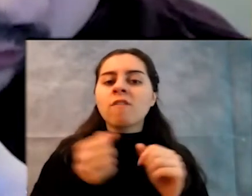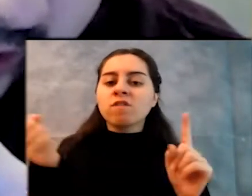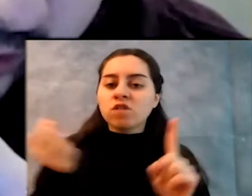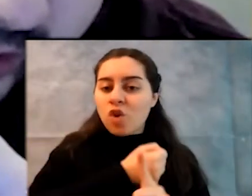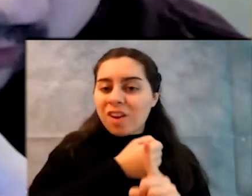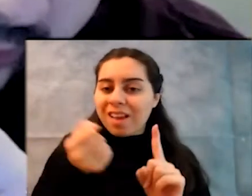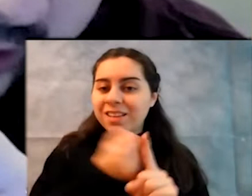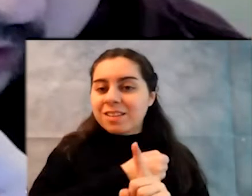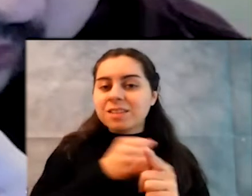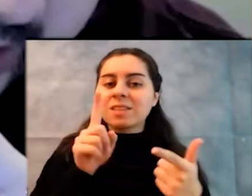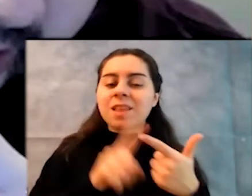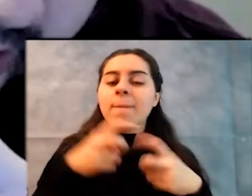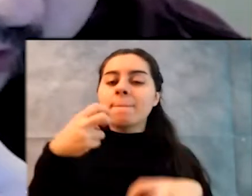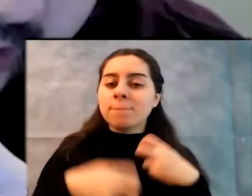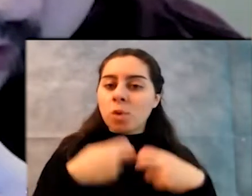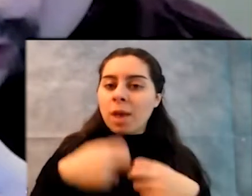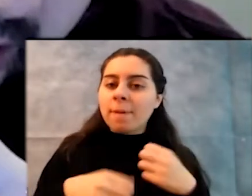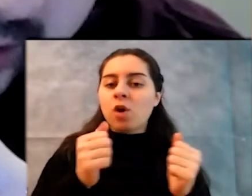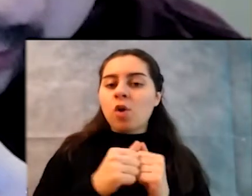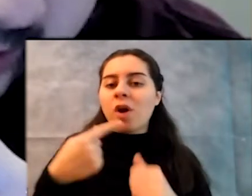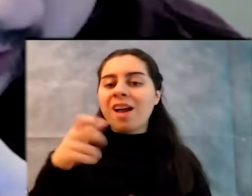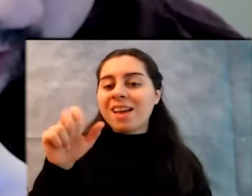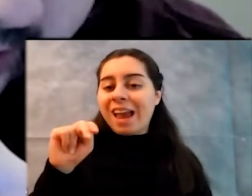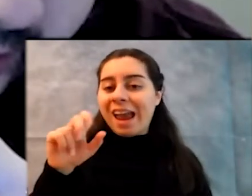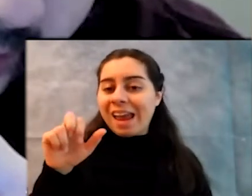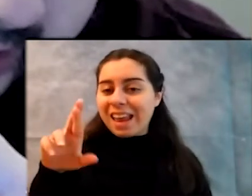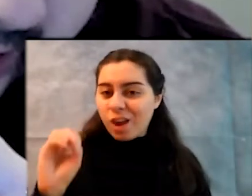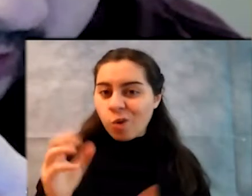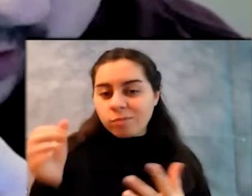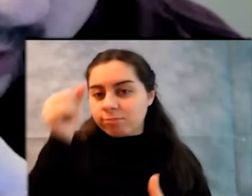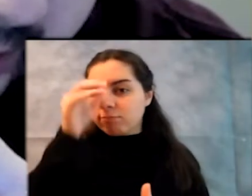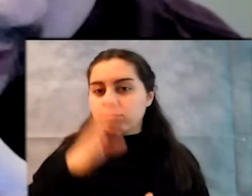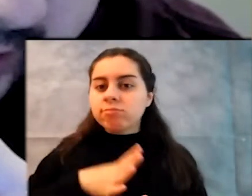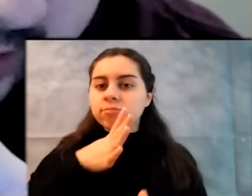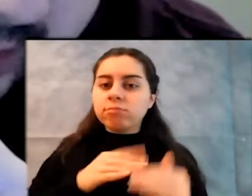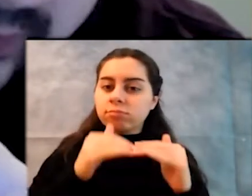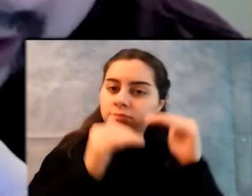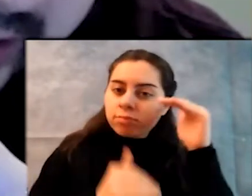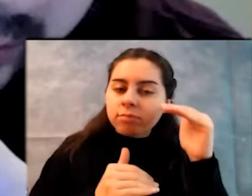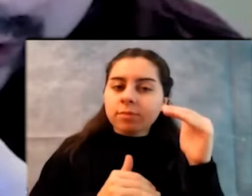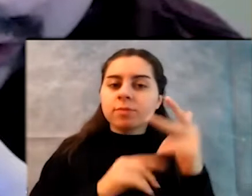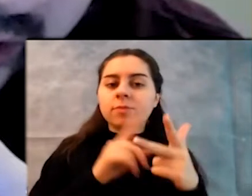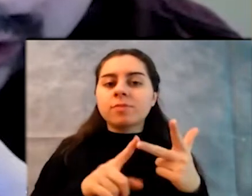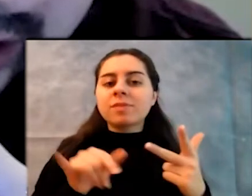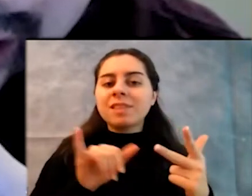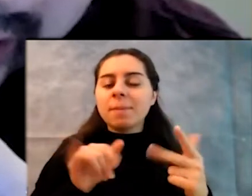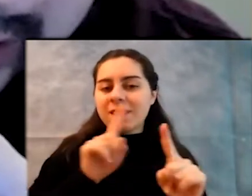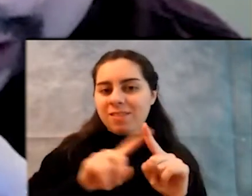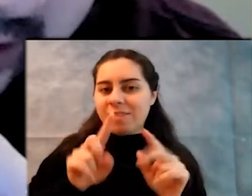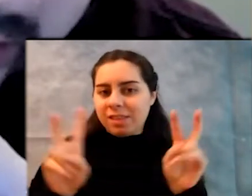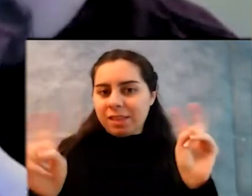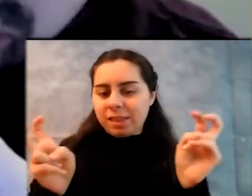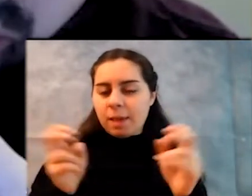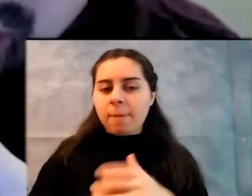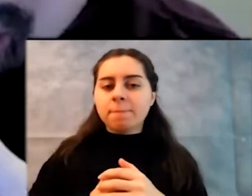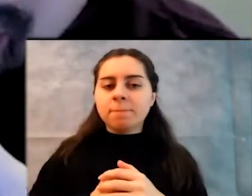historical erasures in the fringes of society. Ultimately, The Lettered Barriada is about the politics of knowledge production and the